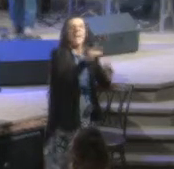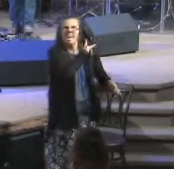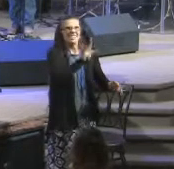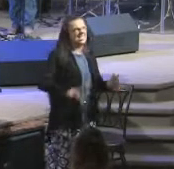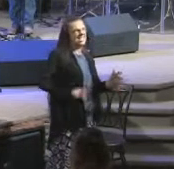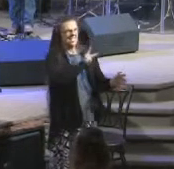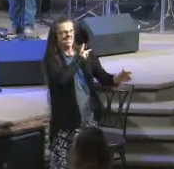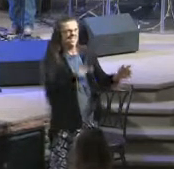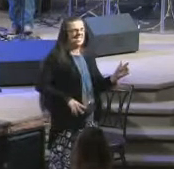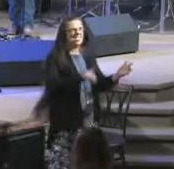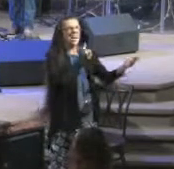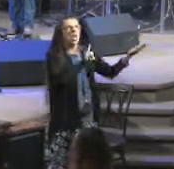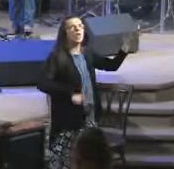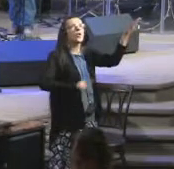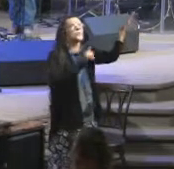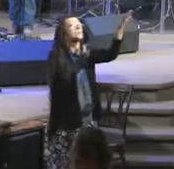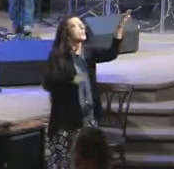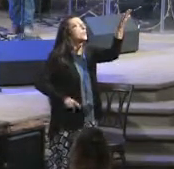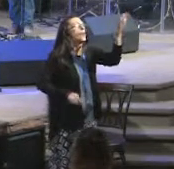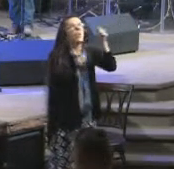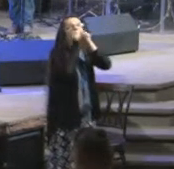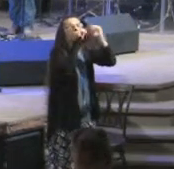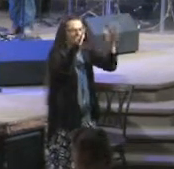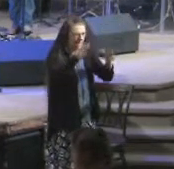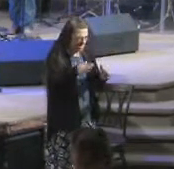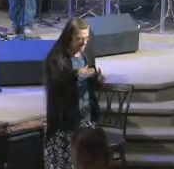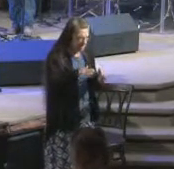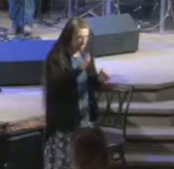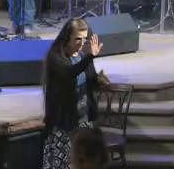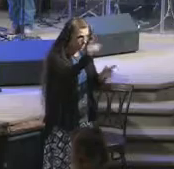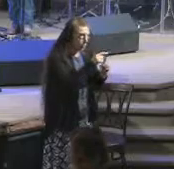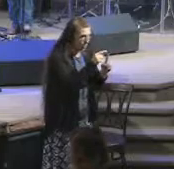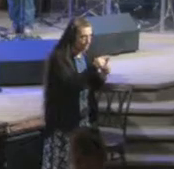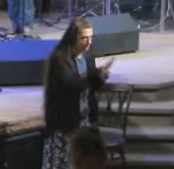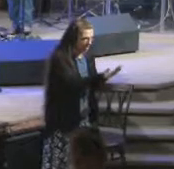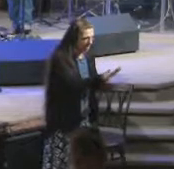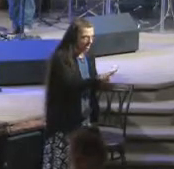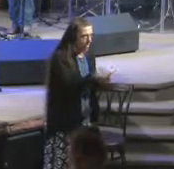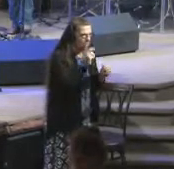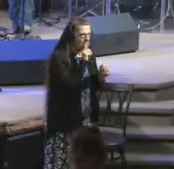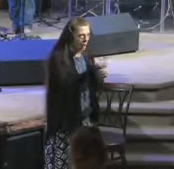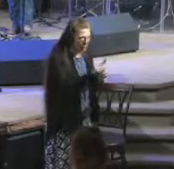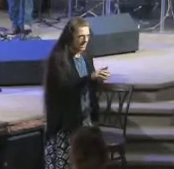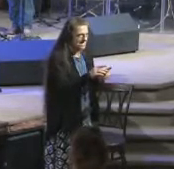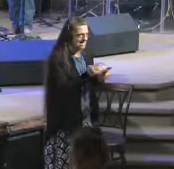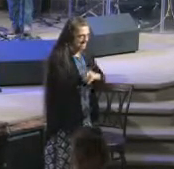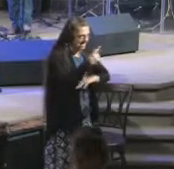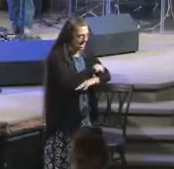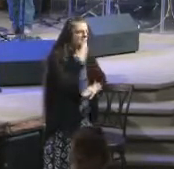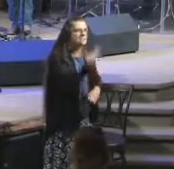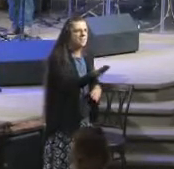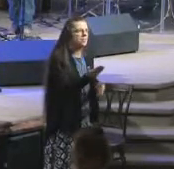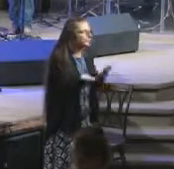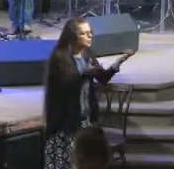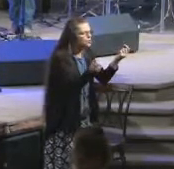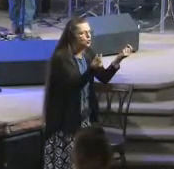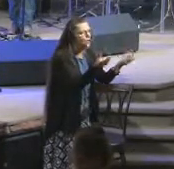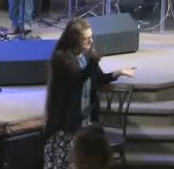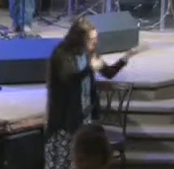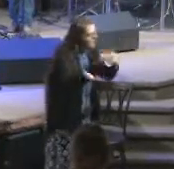of Kings and Lord of Lords, God. Lord, we bless them in accordance to your word, Lord, in obedience today. And thank you for what you're doing. Come on,